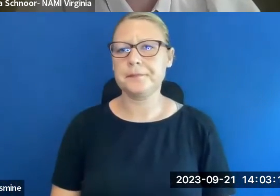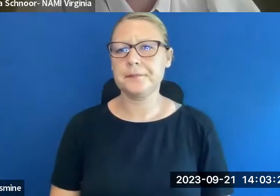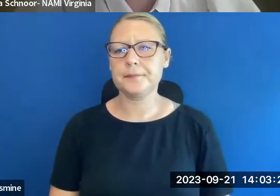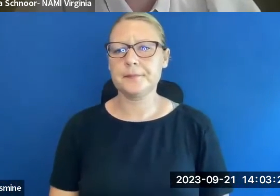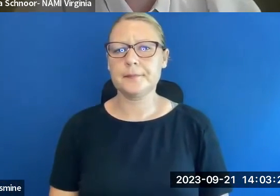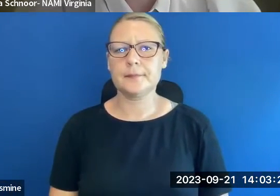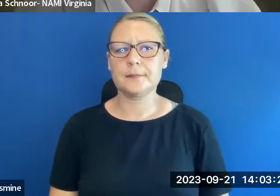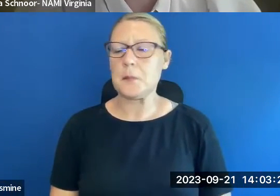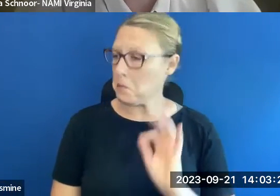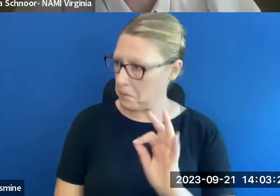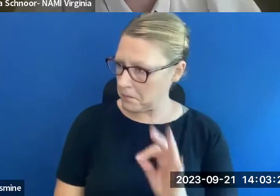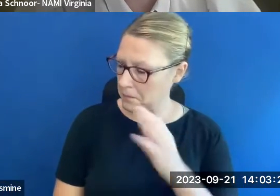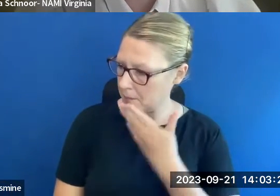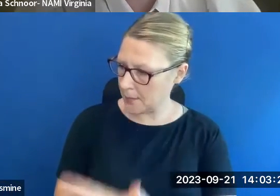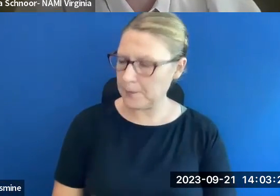Great, thank you.